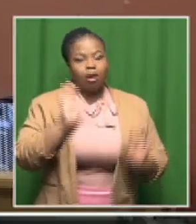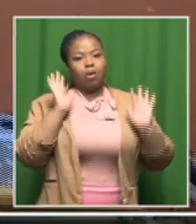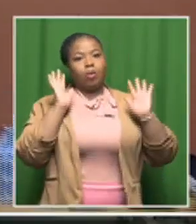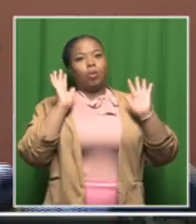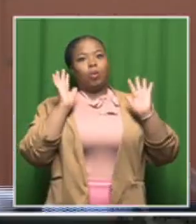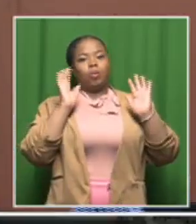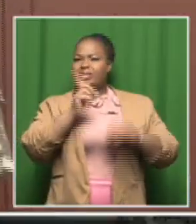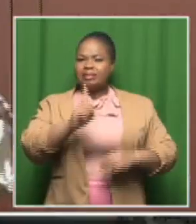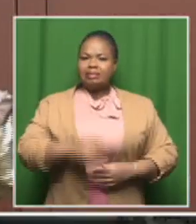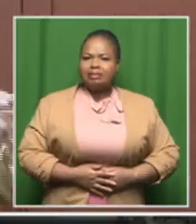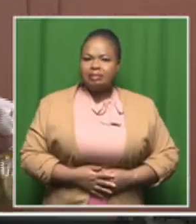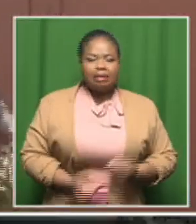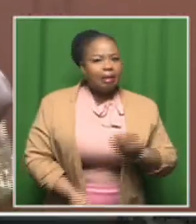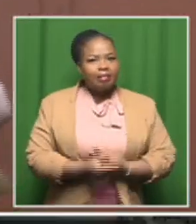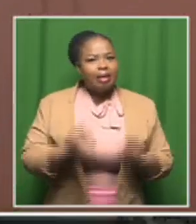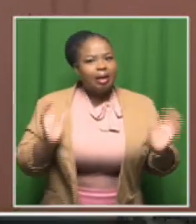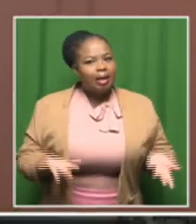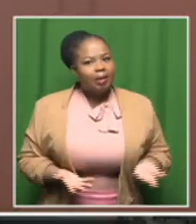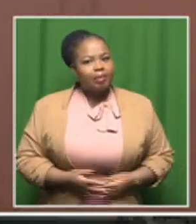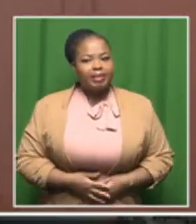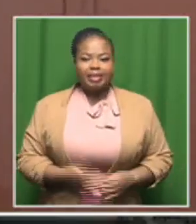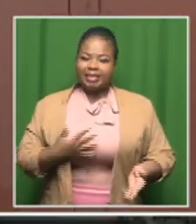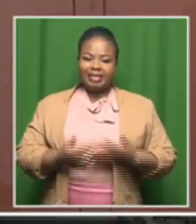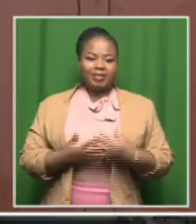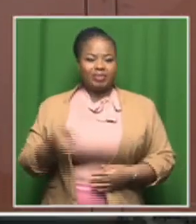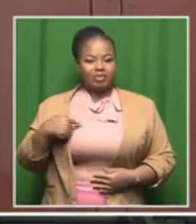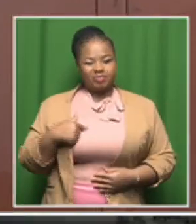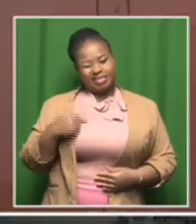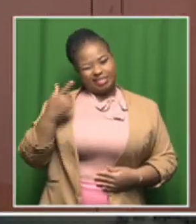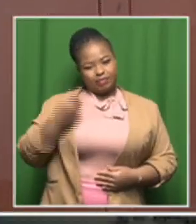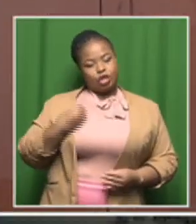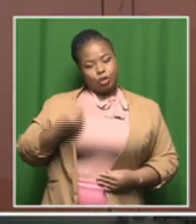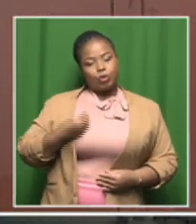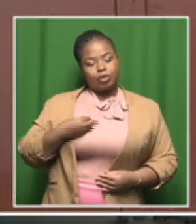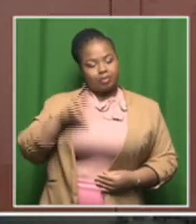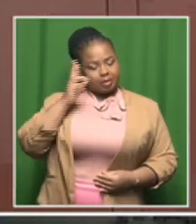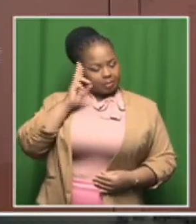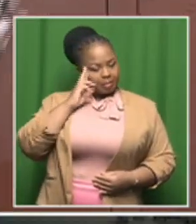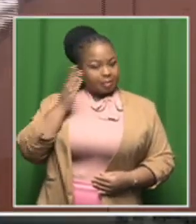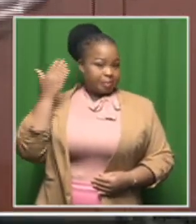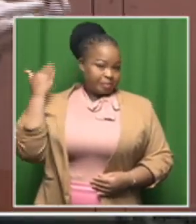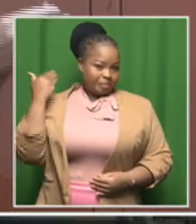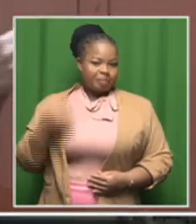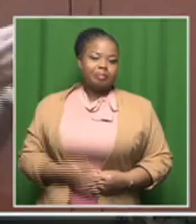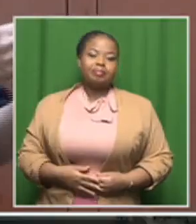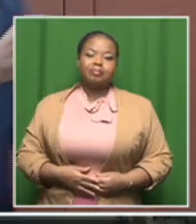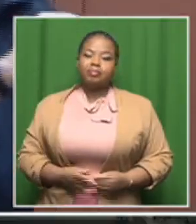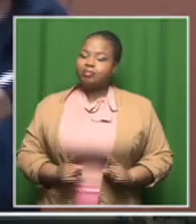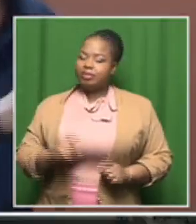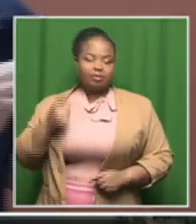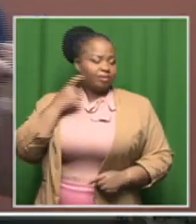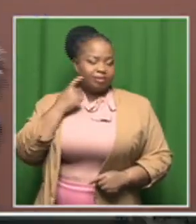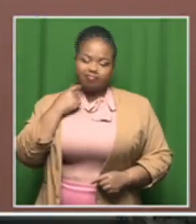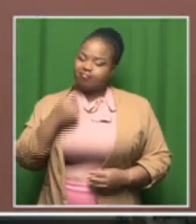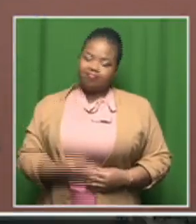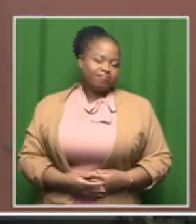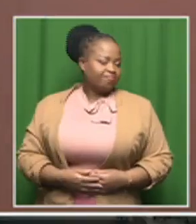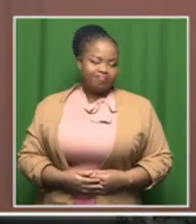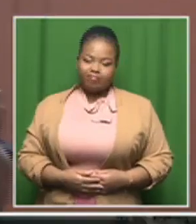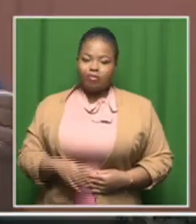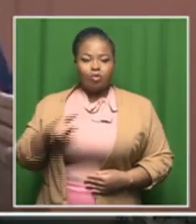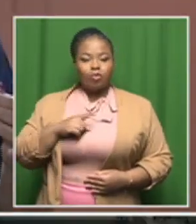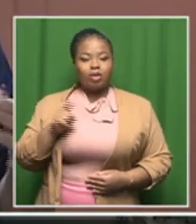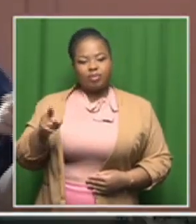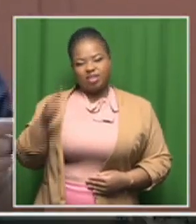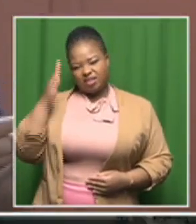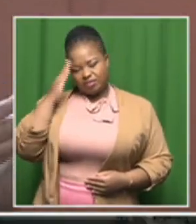like, what? How did that happen? Anyway, that was my youth that I'm remembering through you, but it wasn't easy. I mean, when you talk to, I know